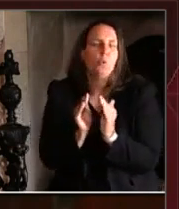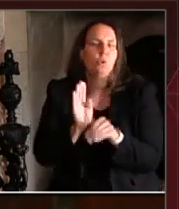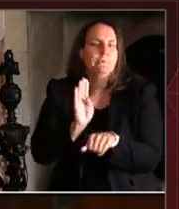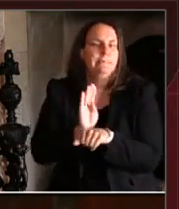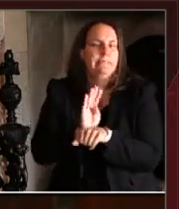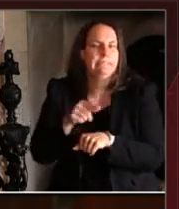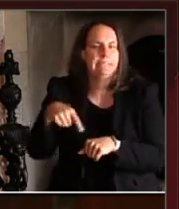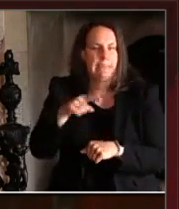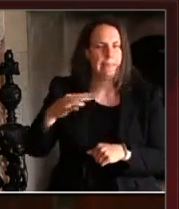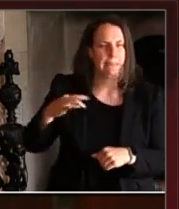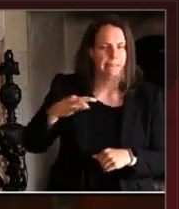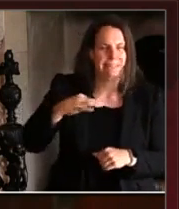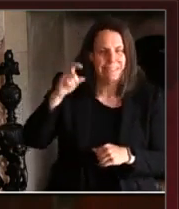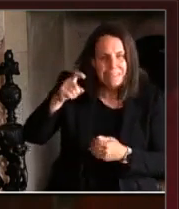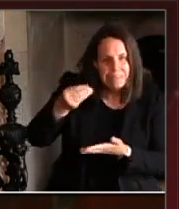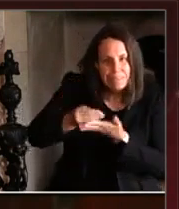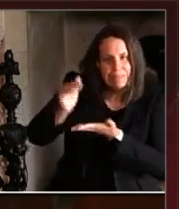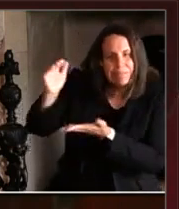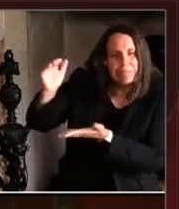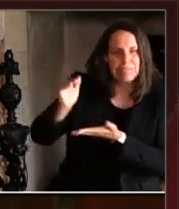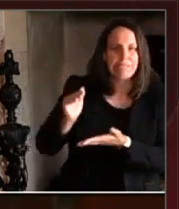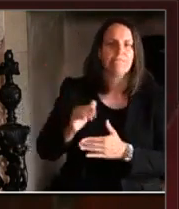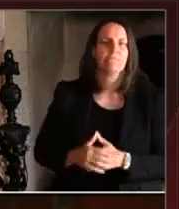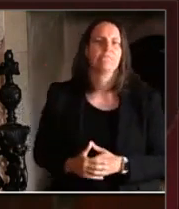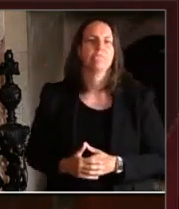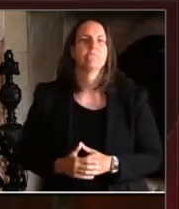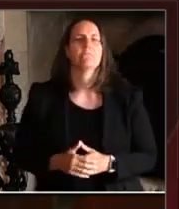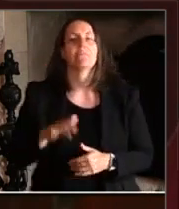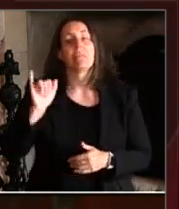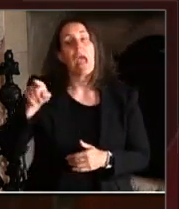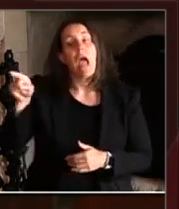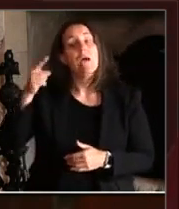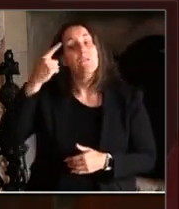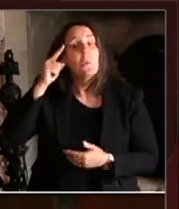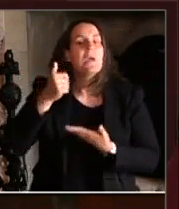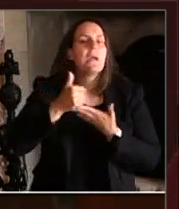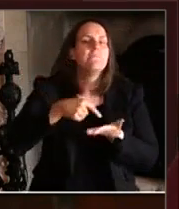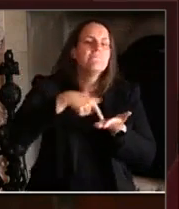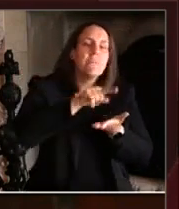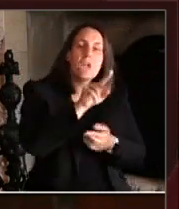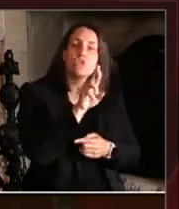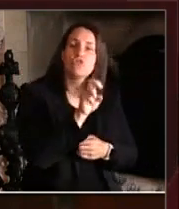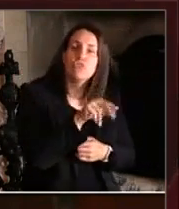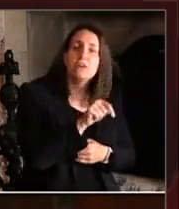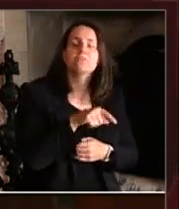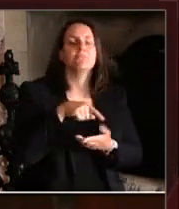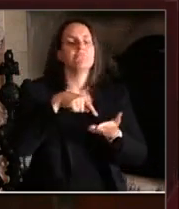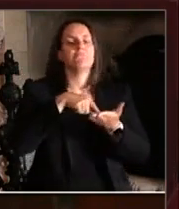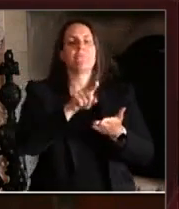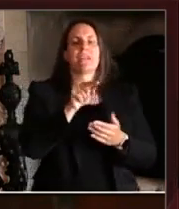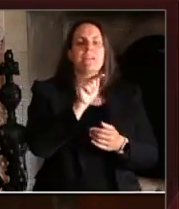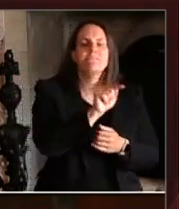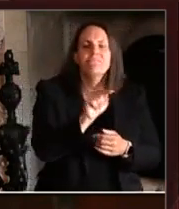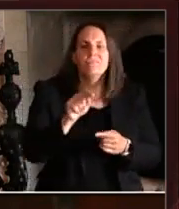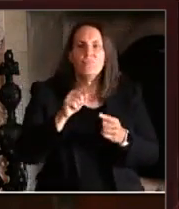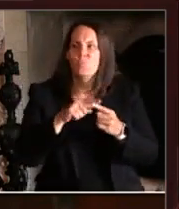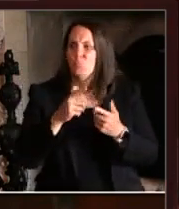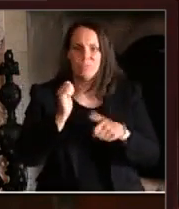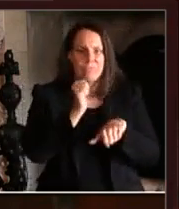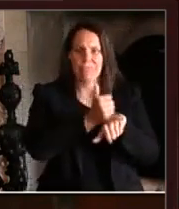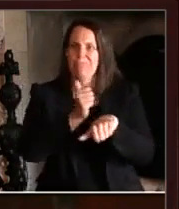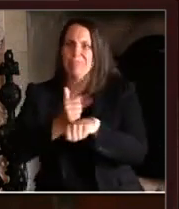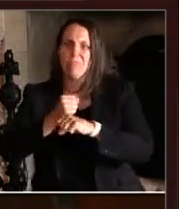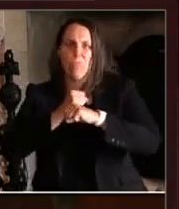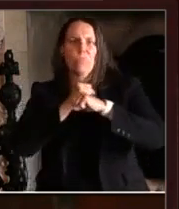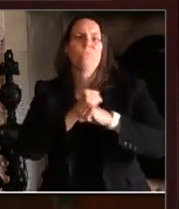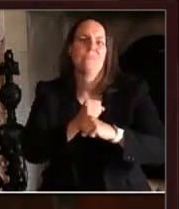assist with the cost of business interruptions, health and safety improvements, wages and salaries, rent, mortgages,